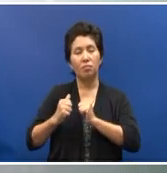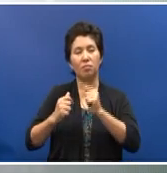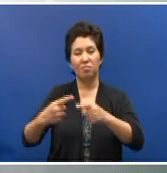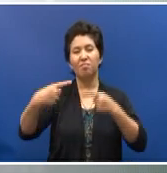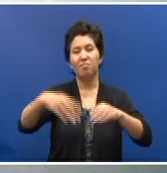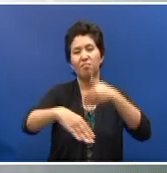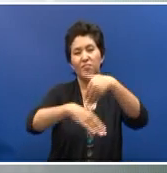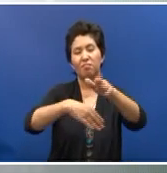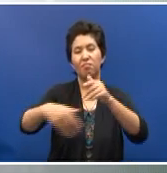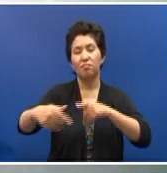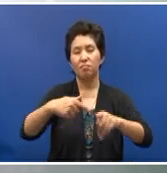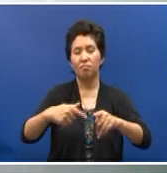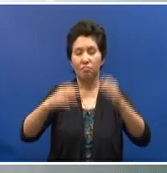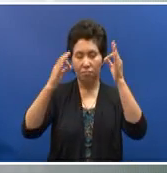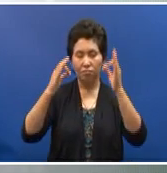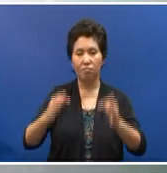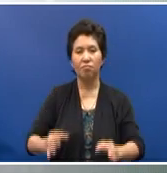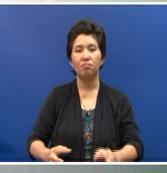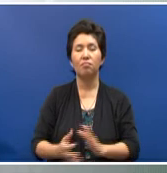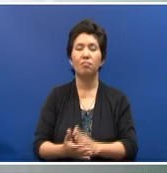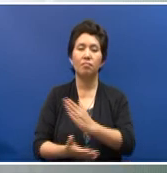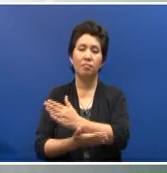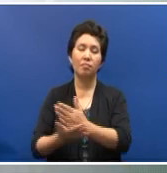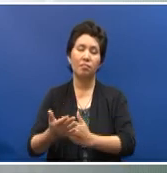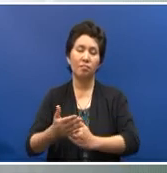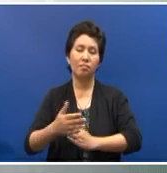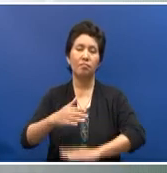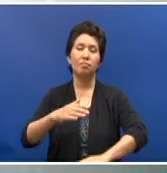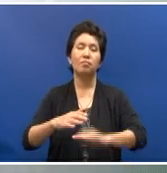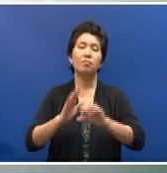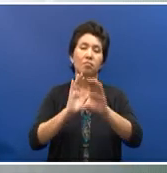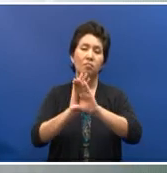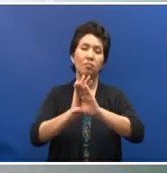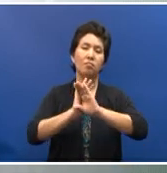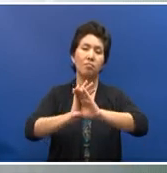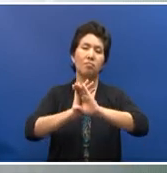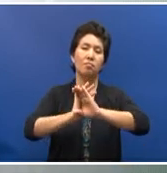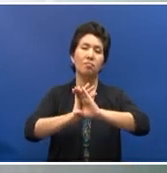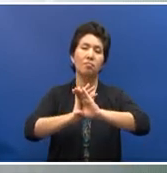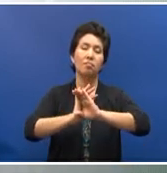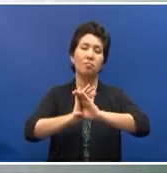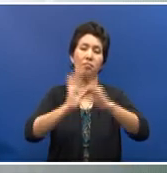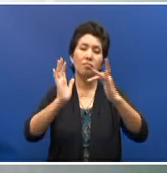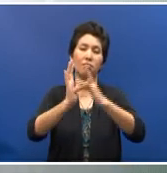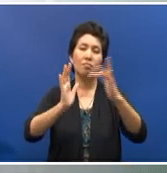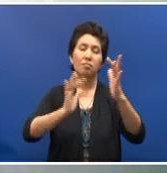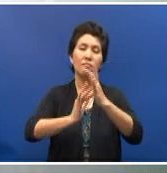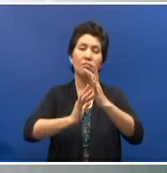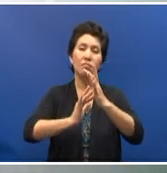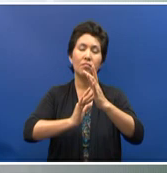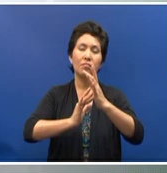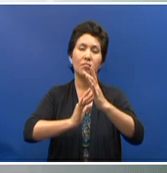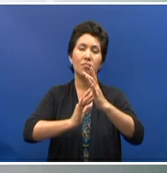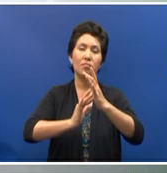will justify their actions on some moral grounds. Right, for example, okay, the Christian wage a holy